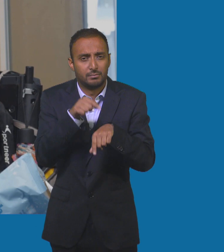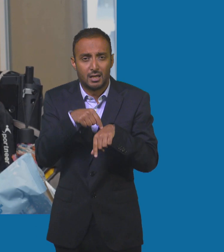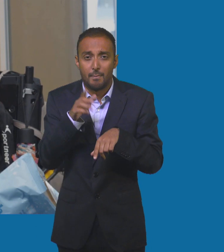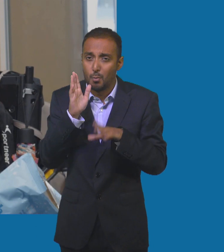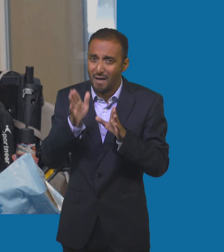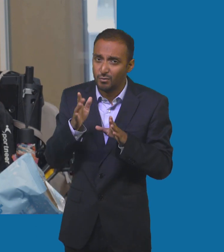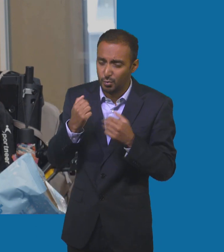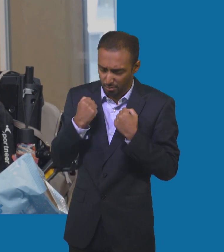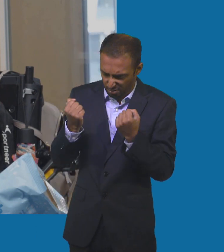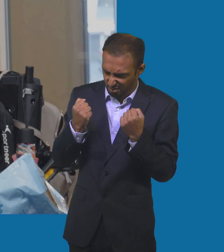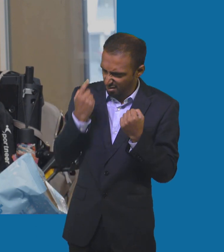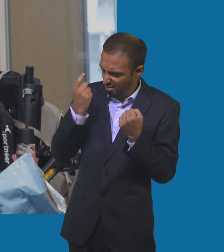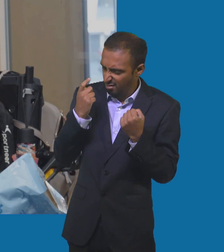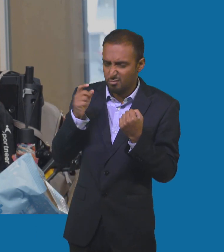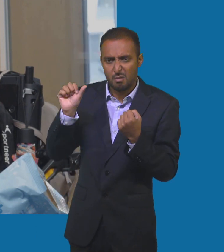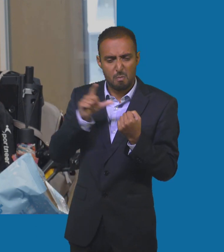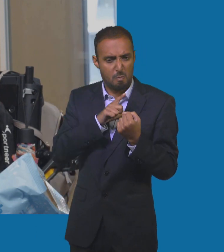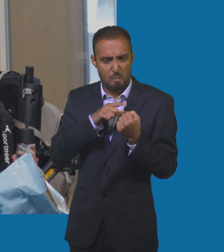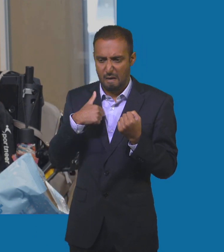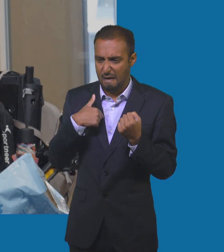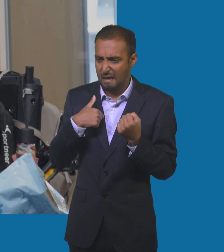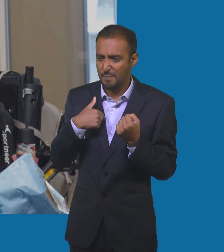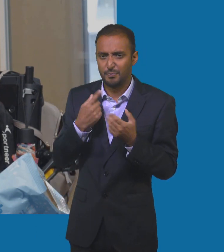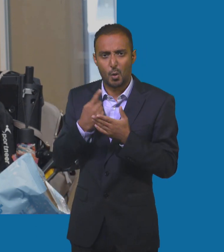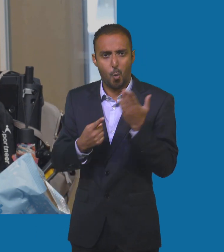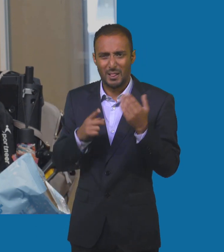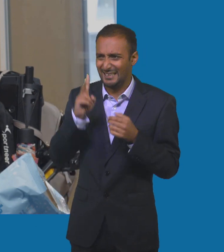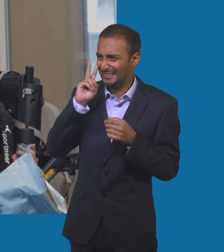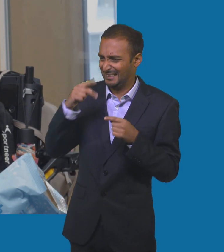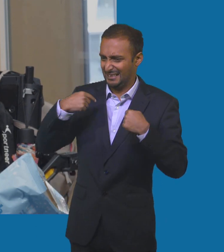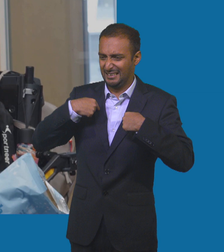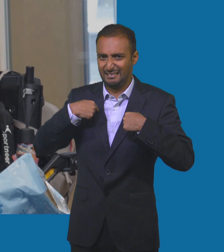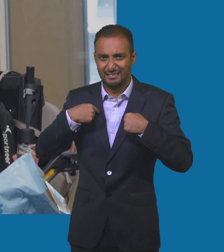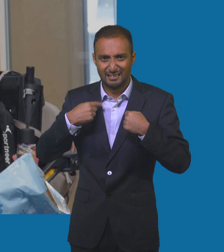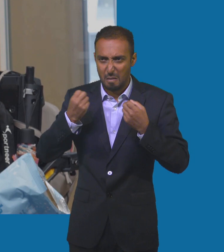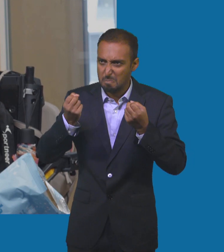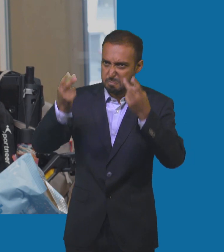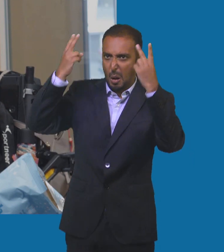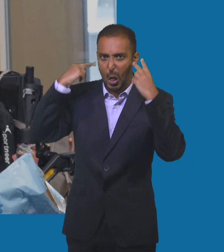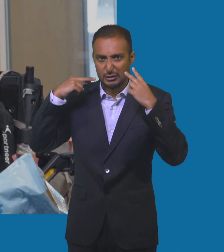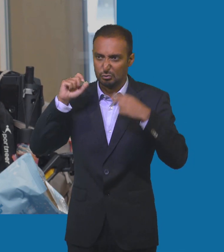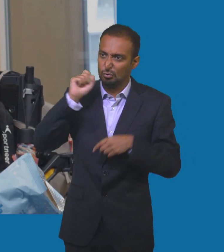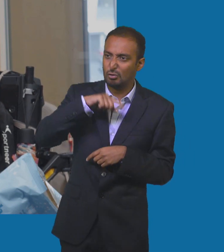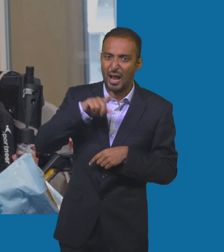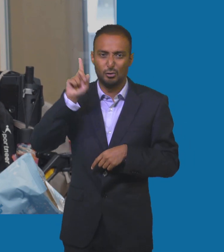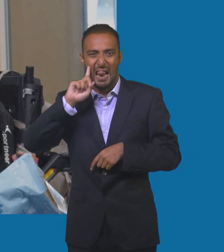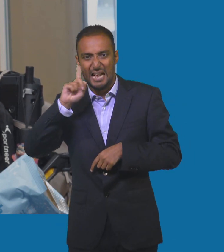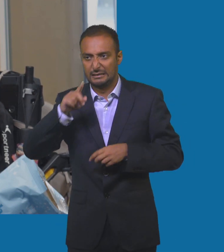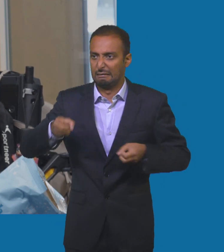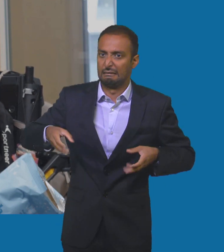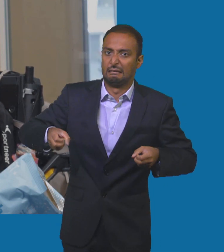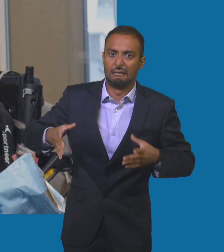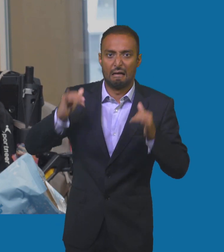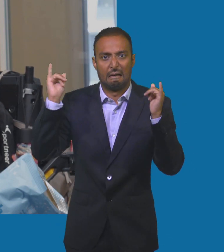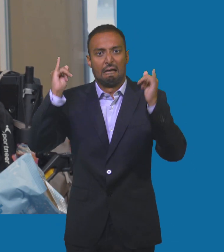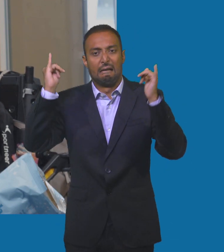only seeing some really, really unhinged, blonde northern people raving on a Tuesday afternoon? You know what I mean? And it's the same